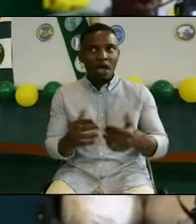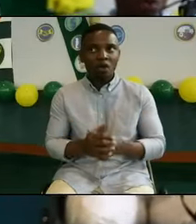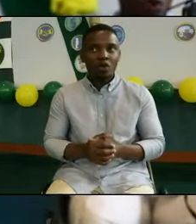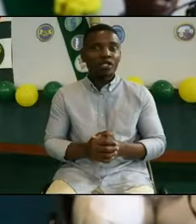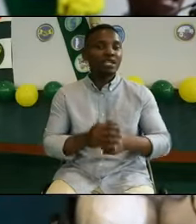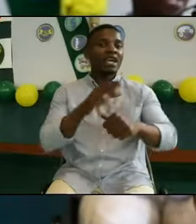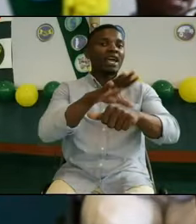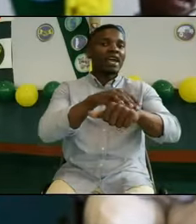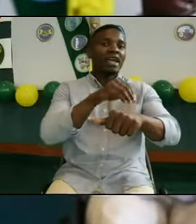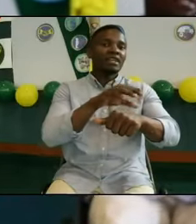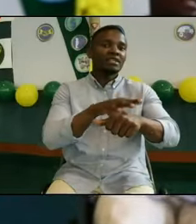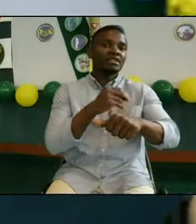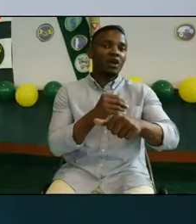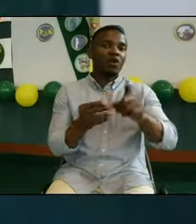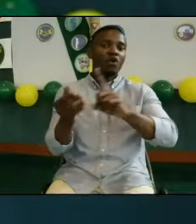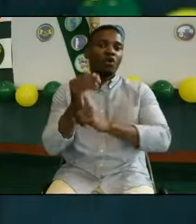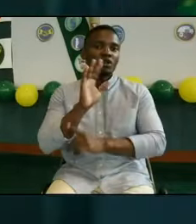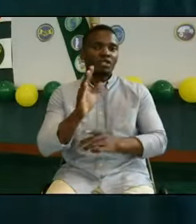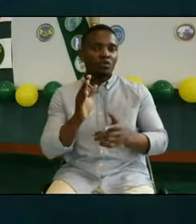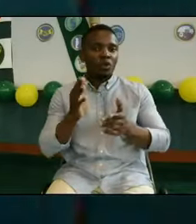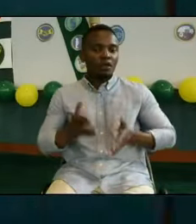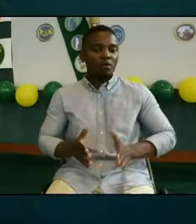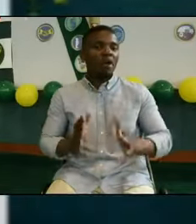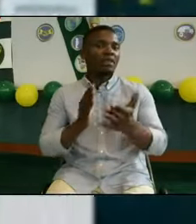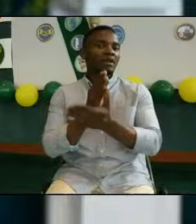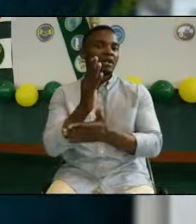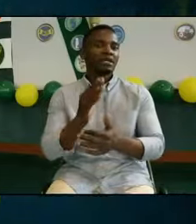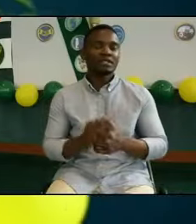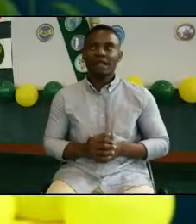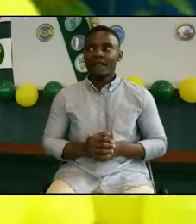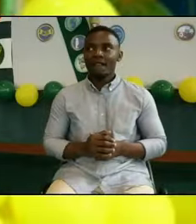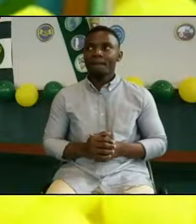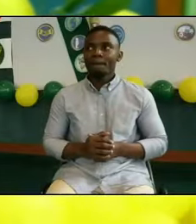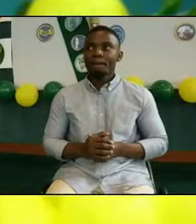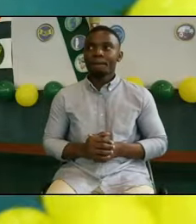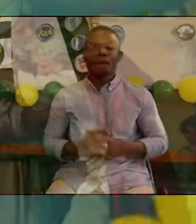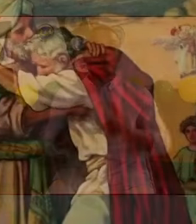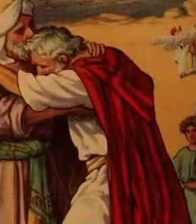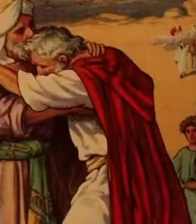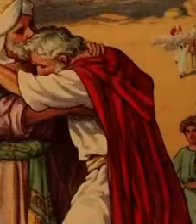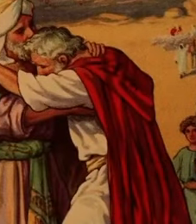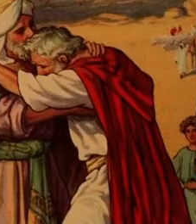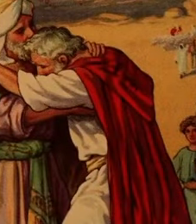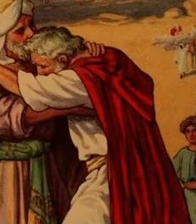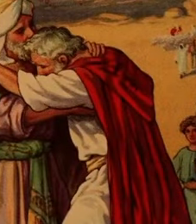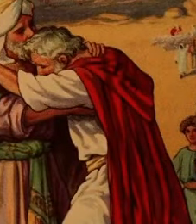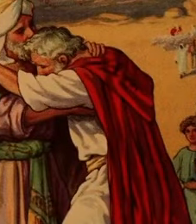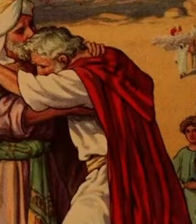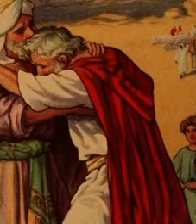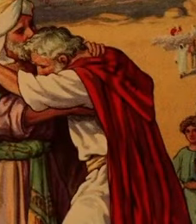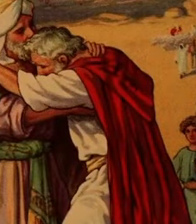and regained his what? His birthright. Maybe he will guide you together. But I call you today. I call on you to